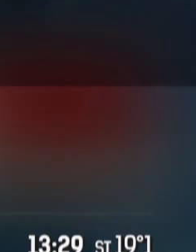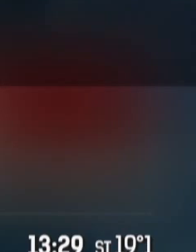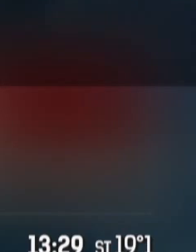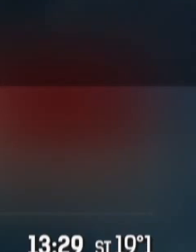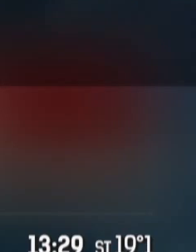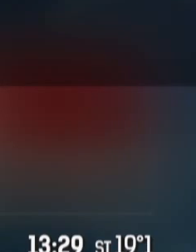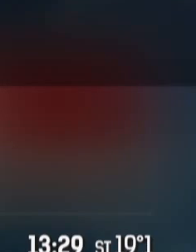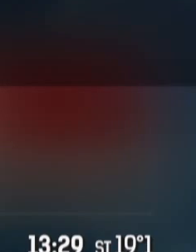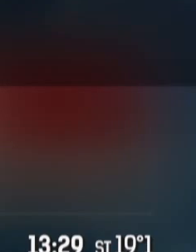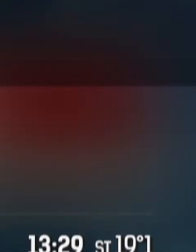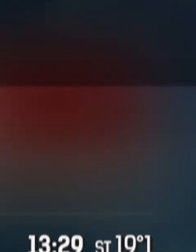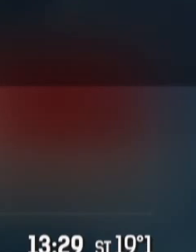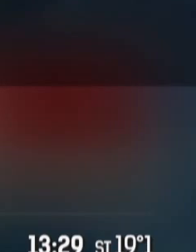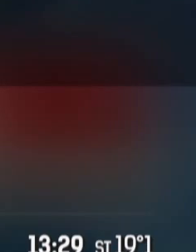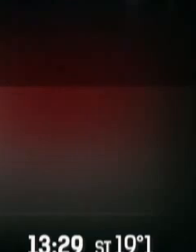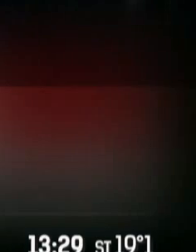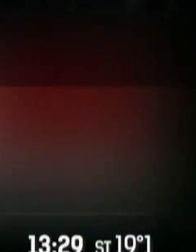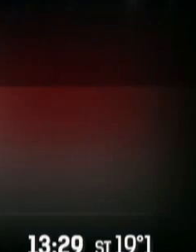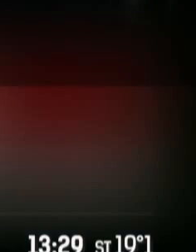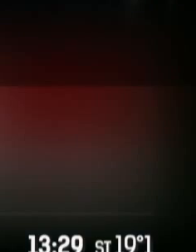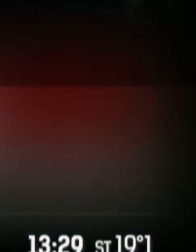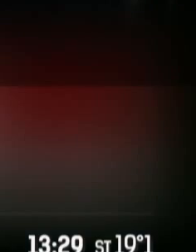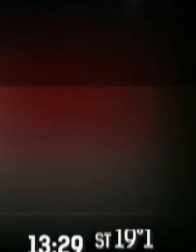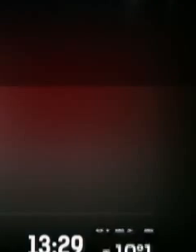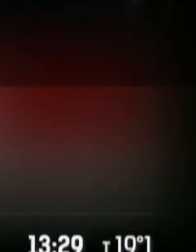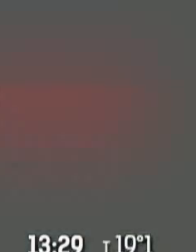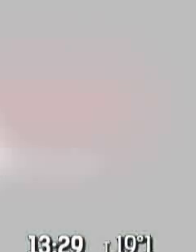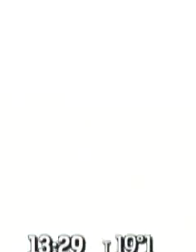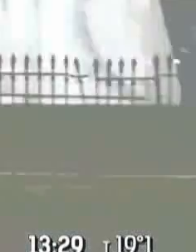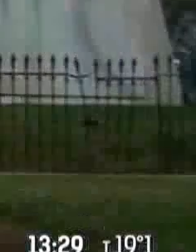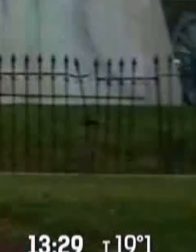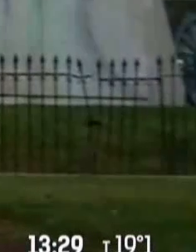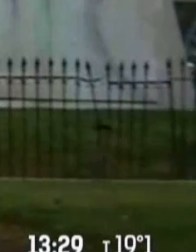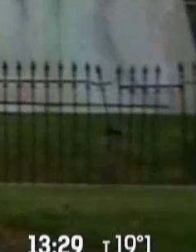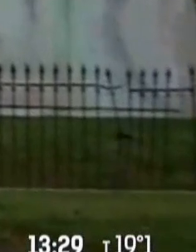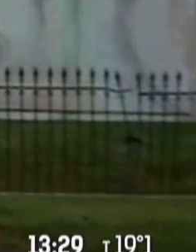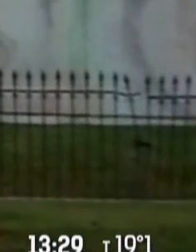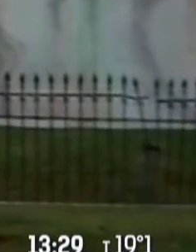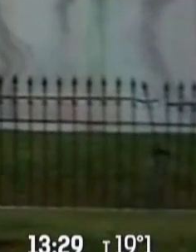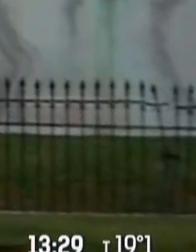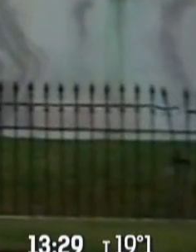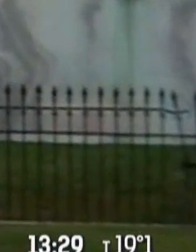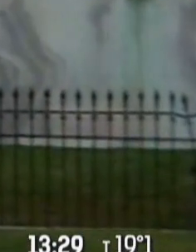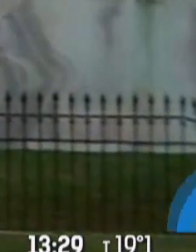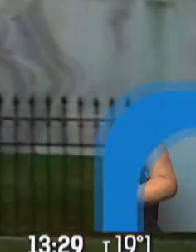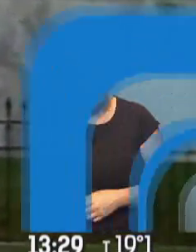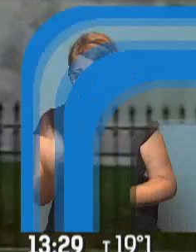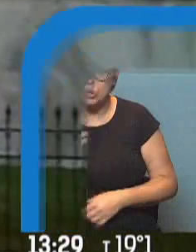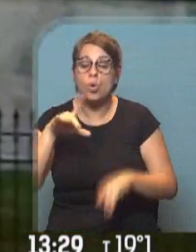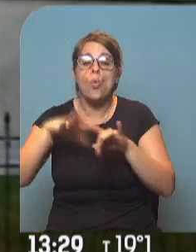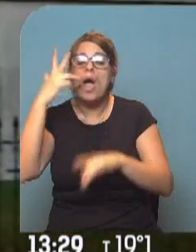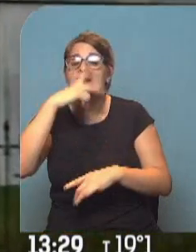Peninsula. Is that acceptable? Well, we certainly haven't made that commitment. Hasta 1991,